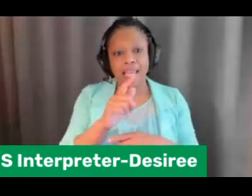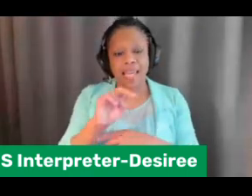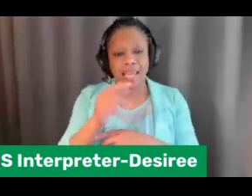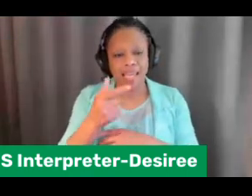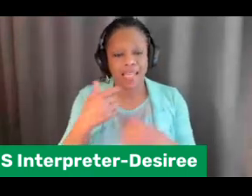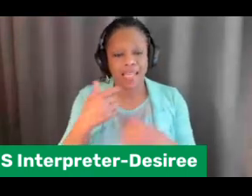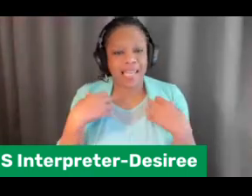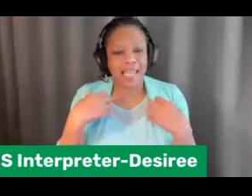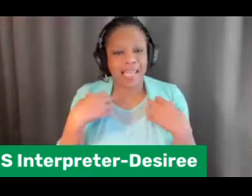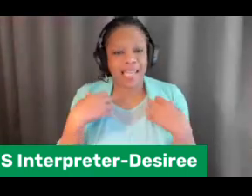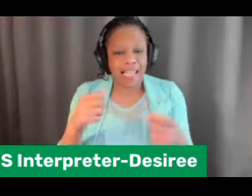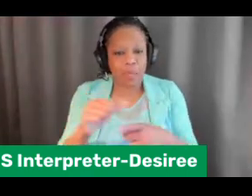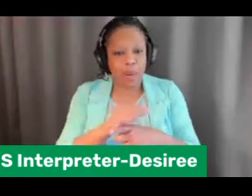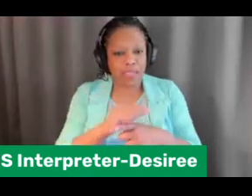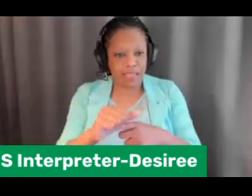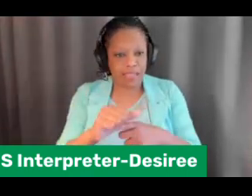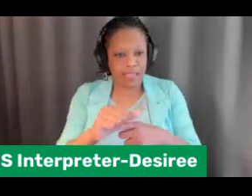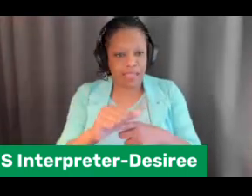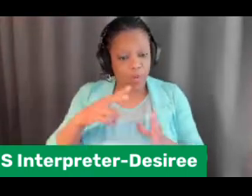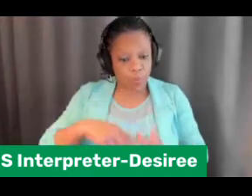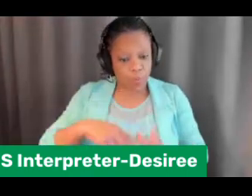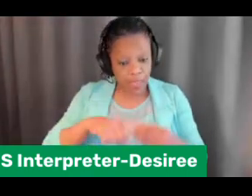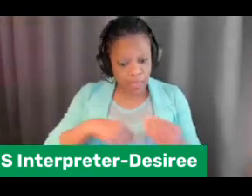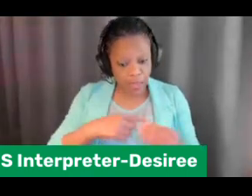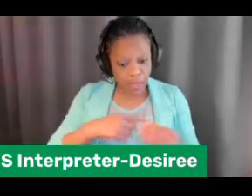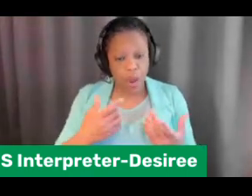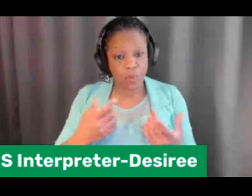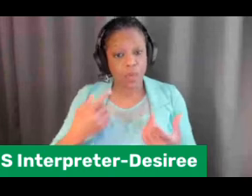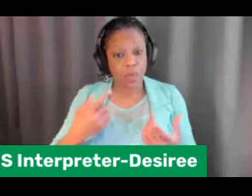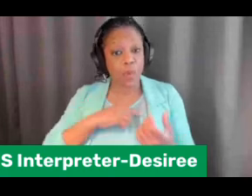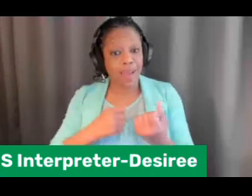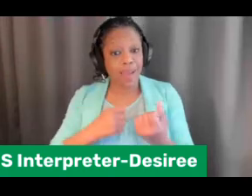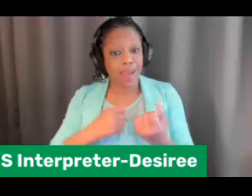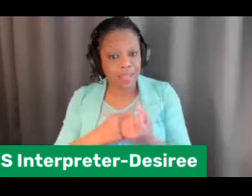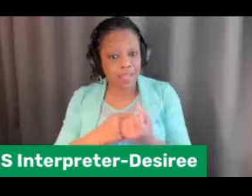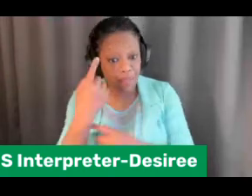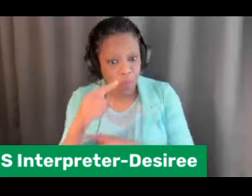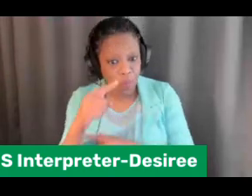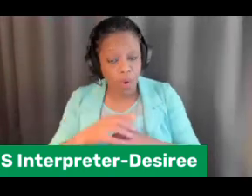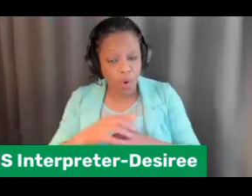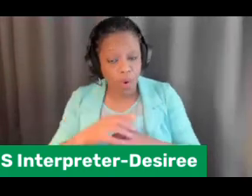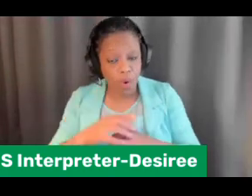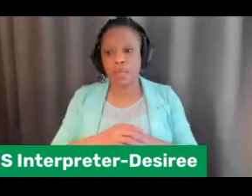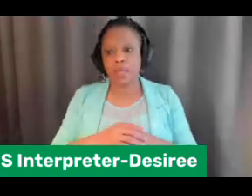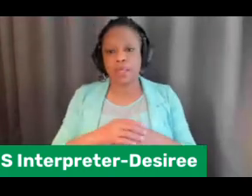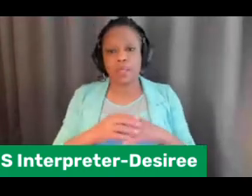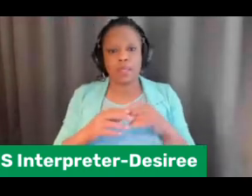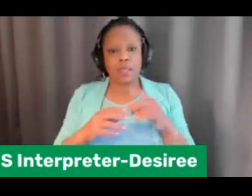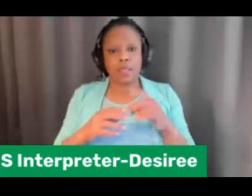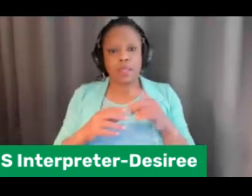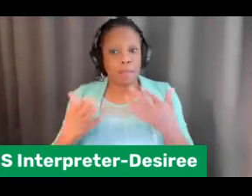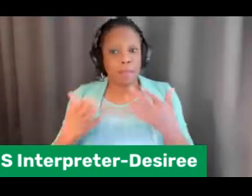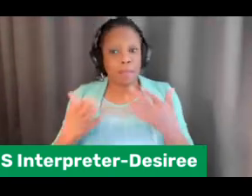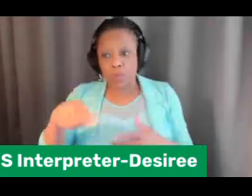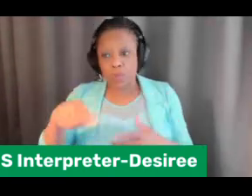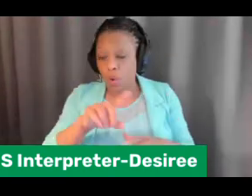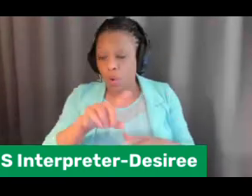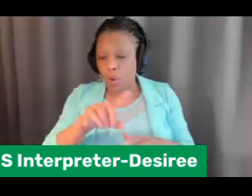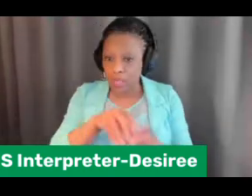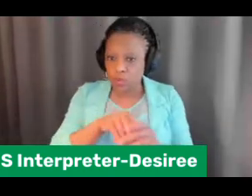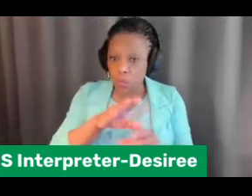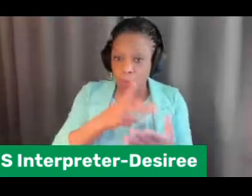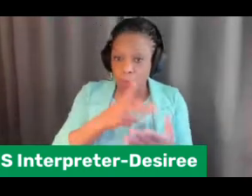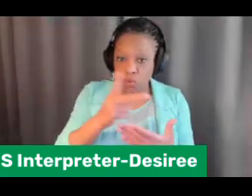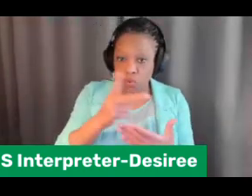about, that we advocate for, that we do with young people, in my case, in school spaces. Y'all might do that in your programming. But